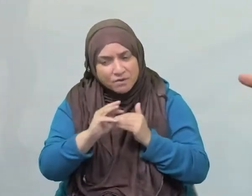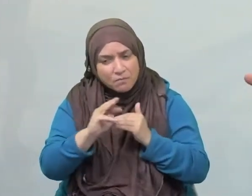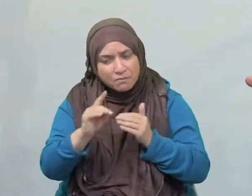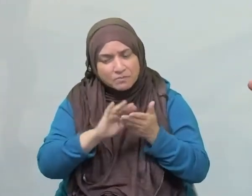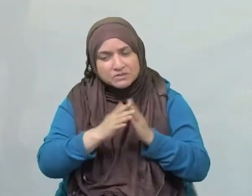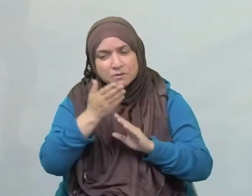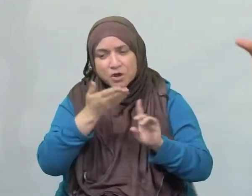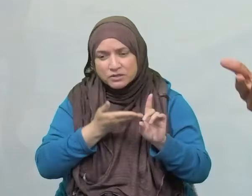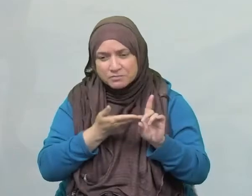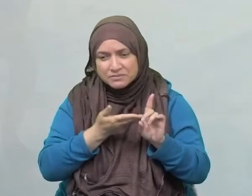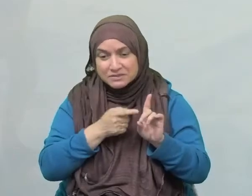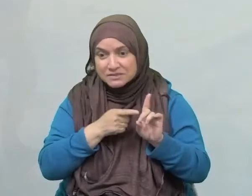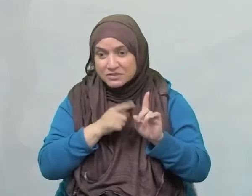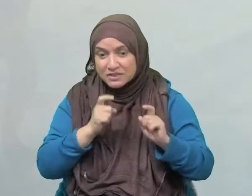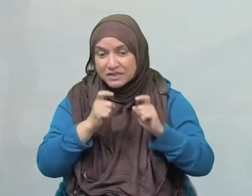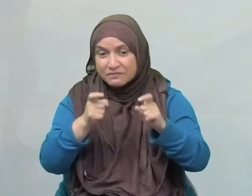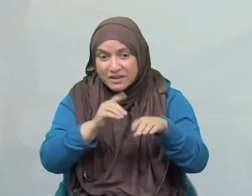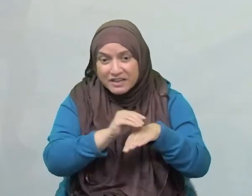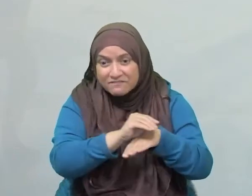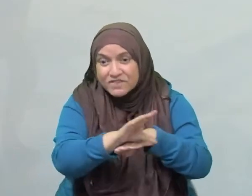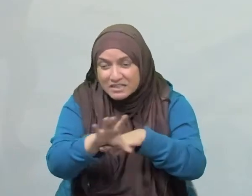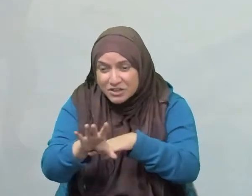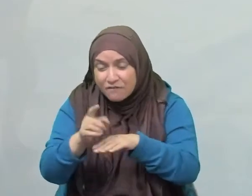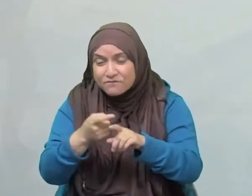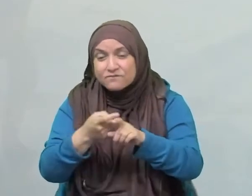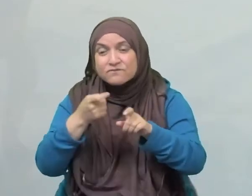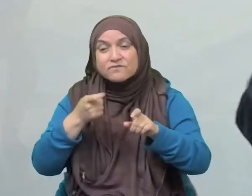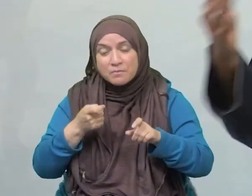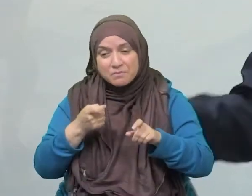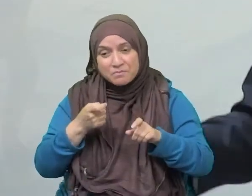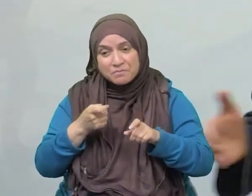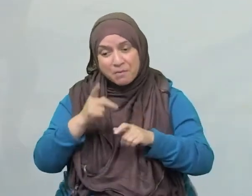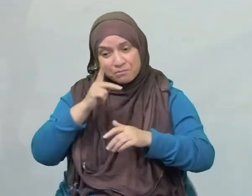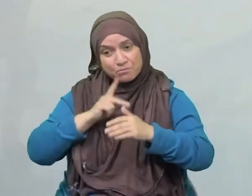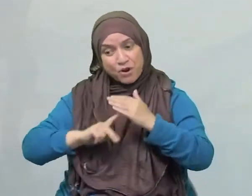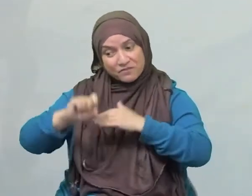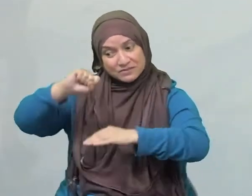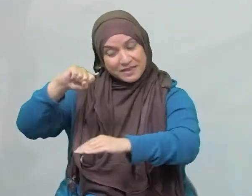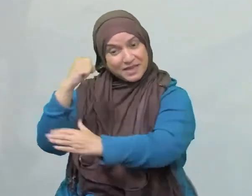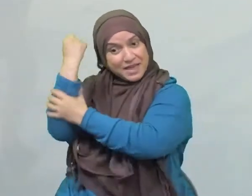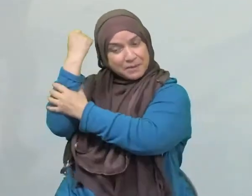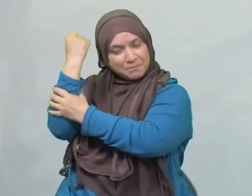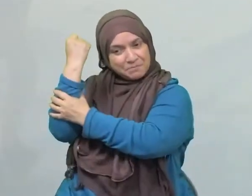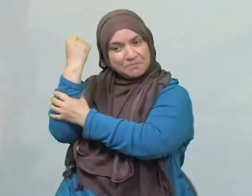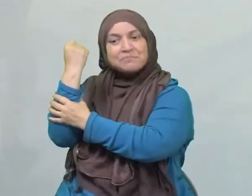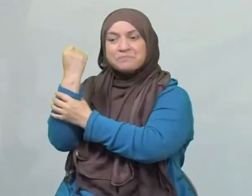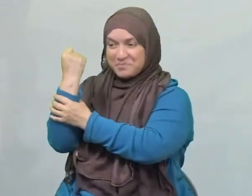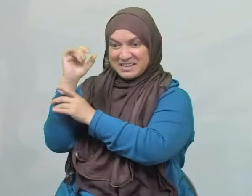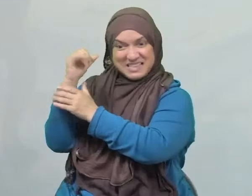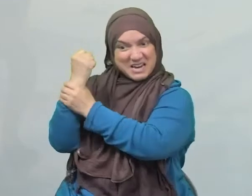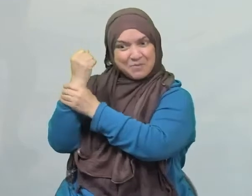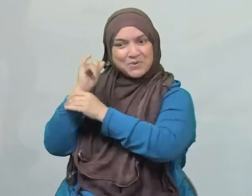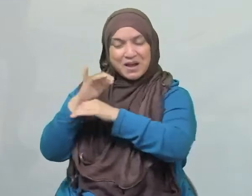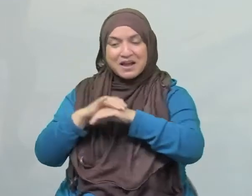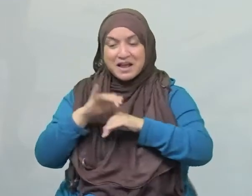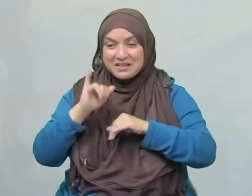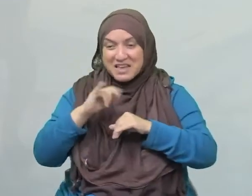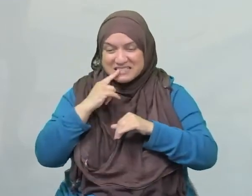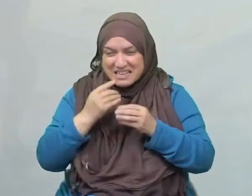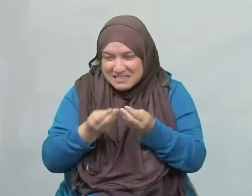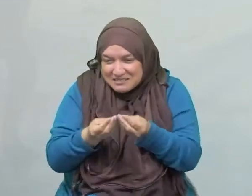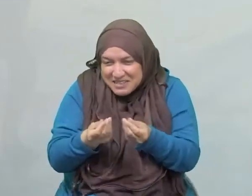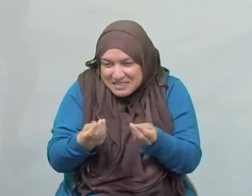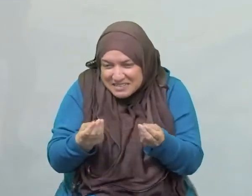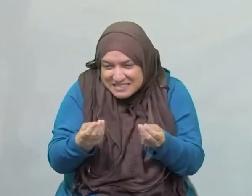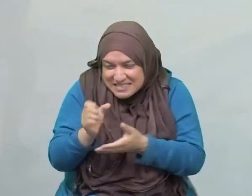subhanallah alhamdulillah and then you find that hadith where the prophet sallallahu alaihi wasallam says that there